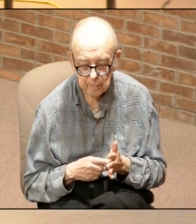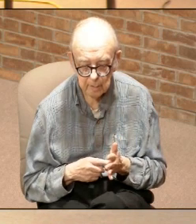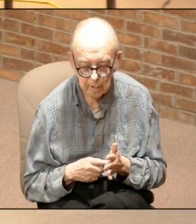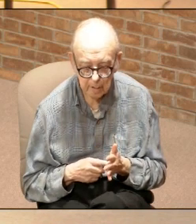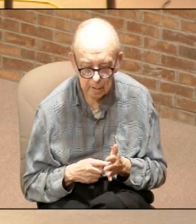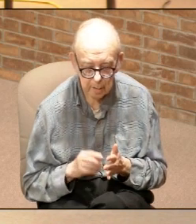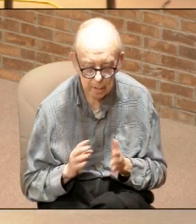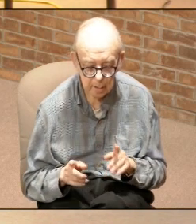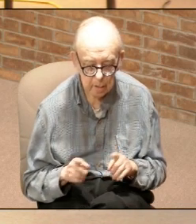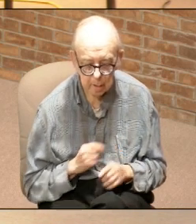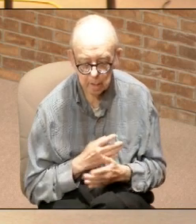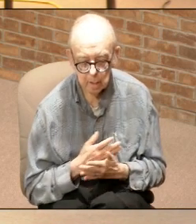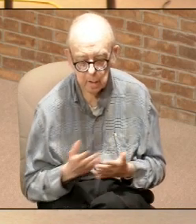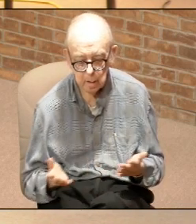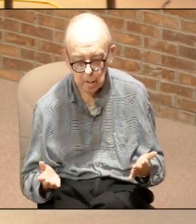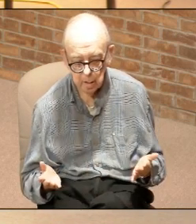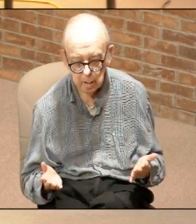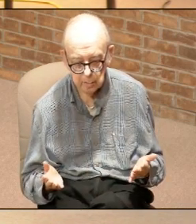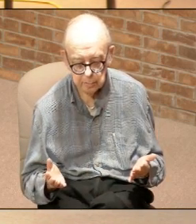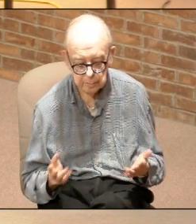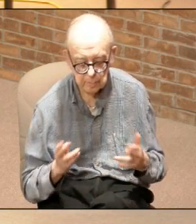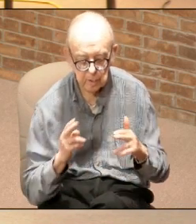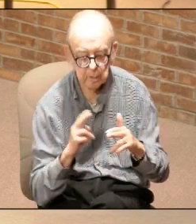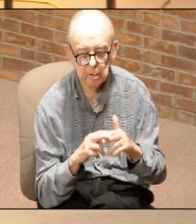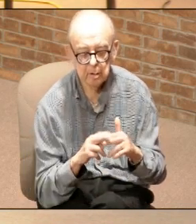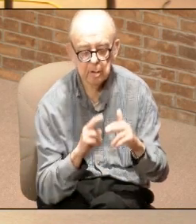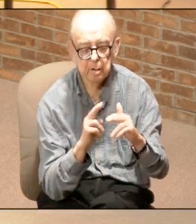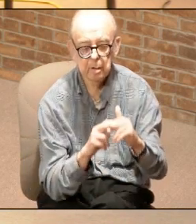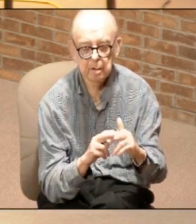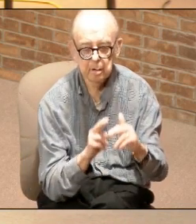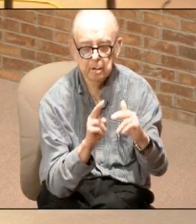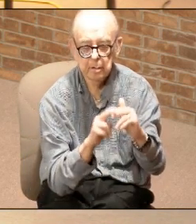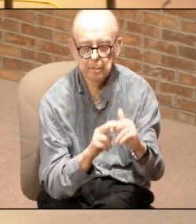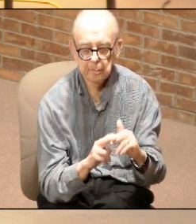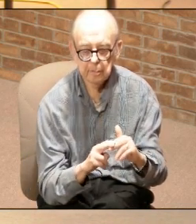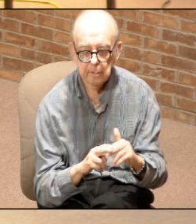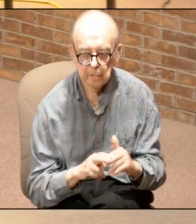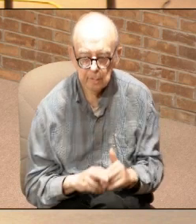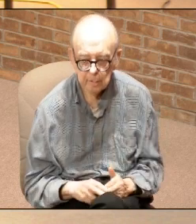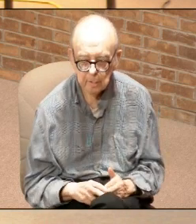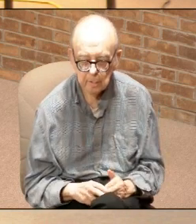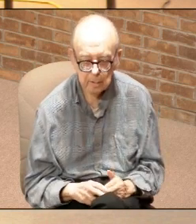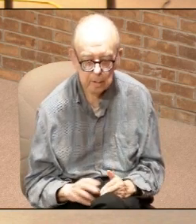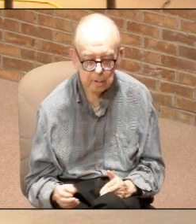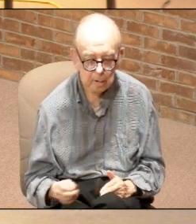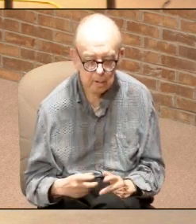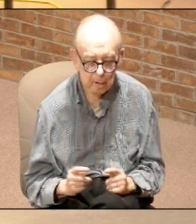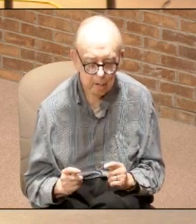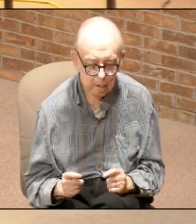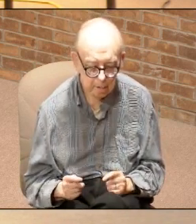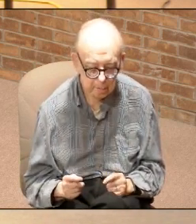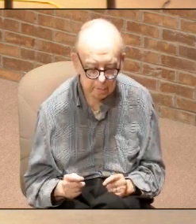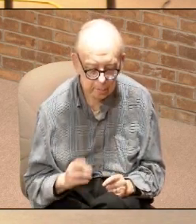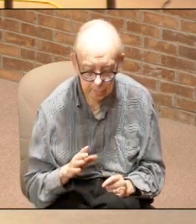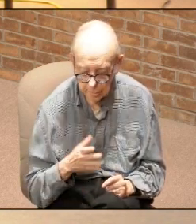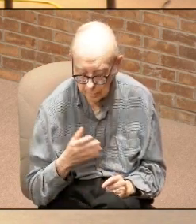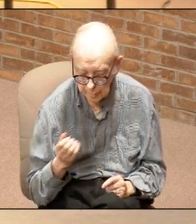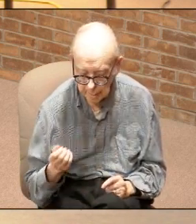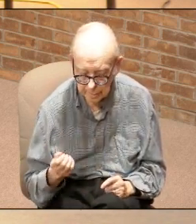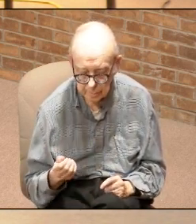you've seems like everything is just piling up and piling up and piling up and you're trying your best